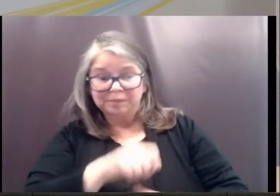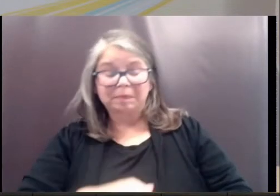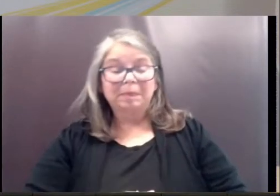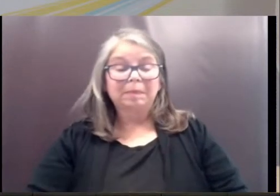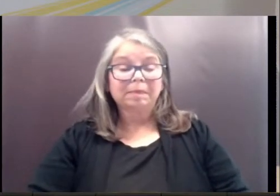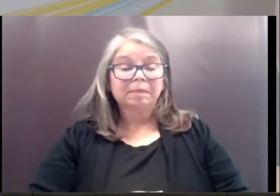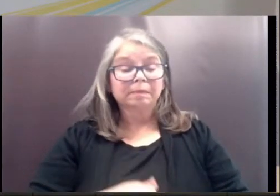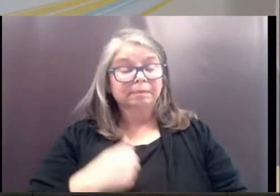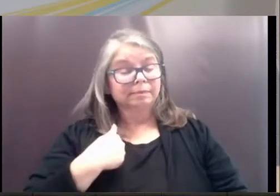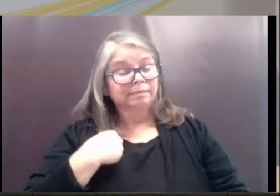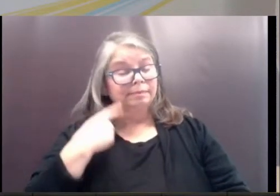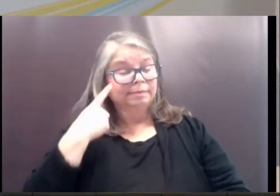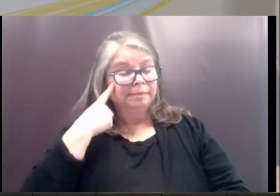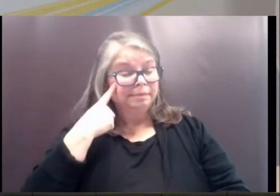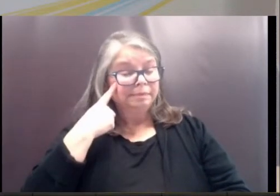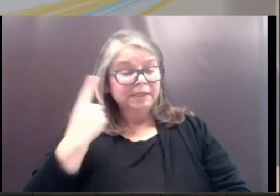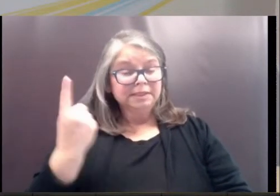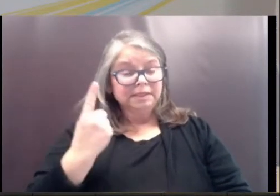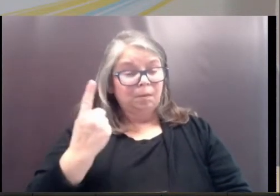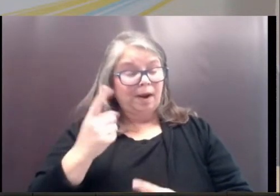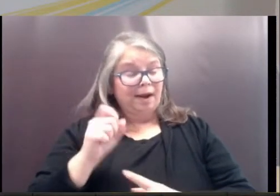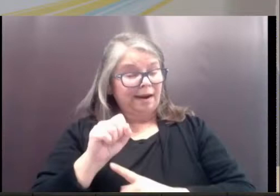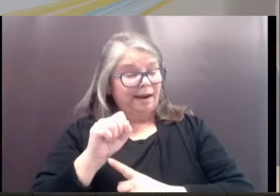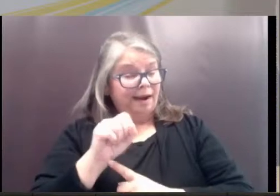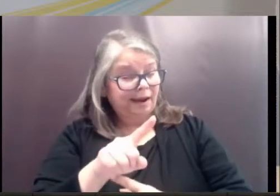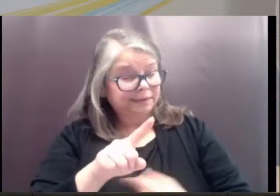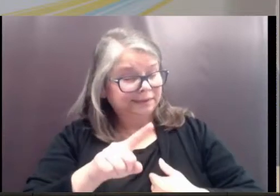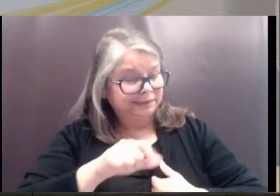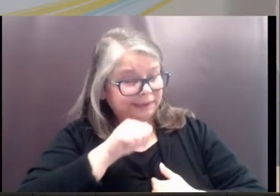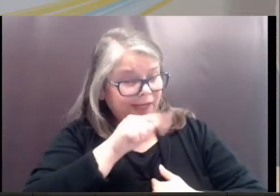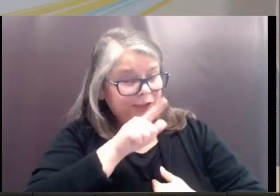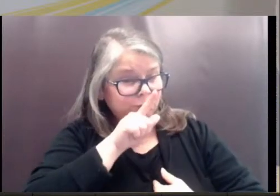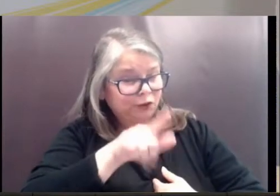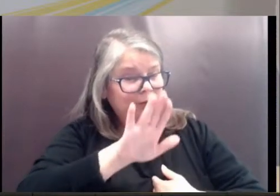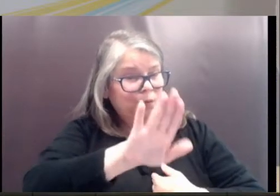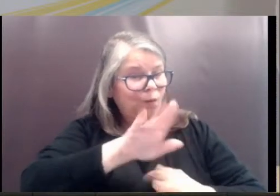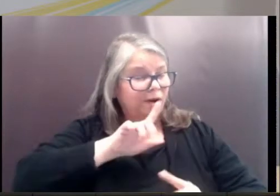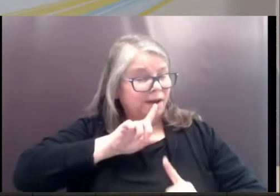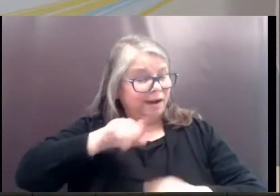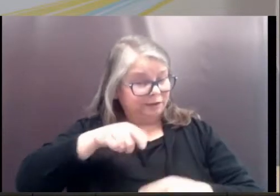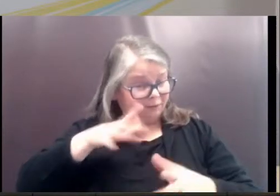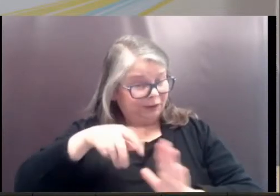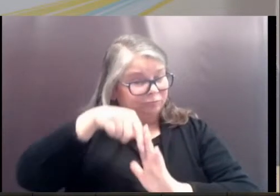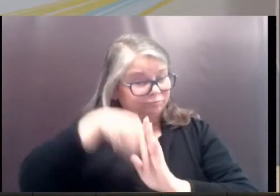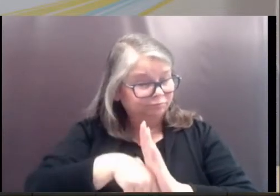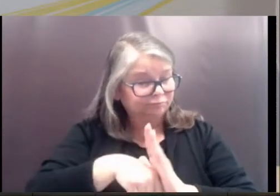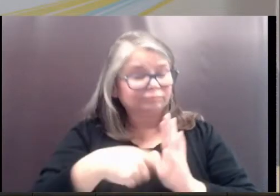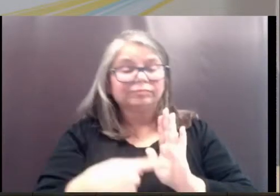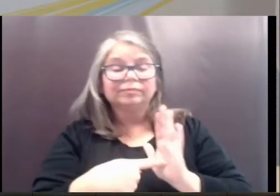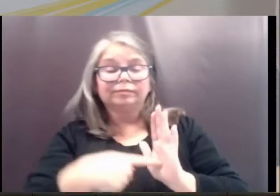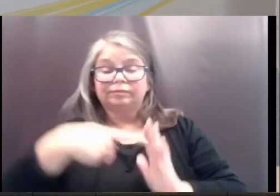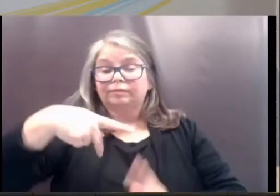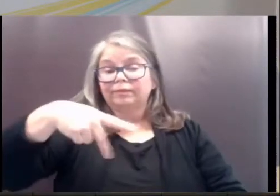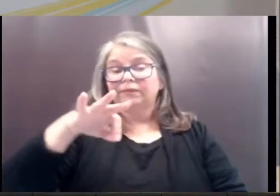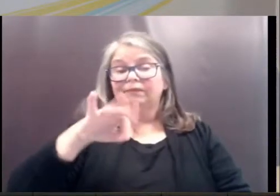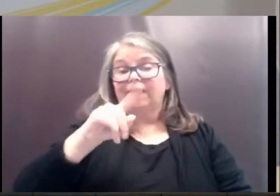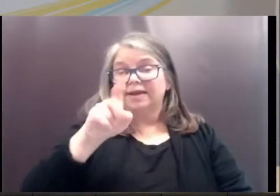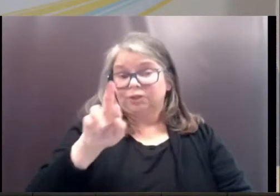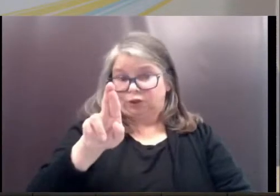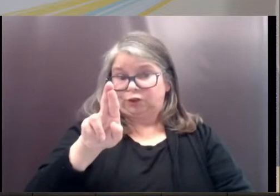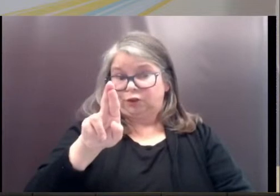hear a full answer to it. If, let's say, the Pfizer or the Moderna vaccines arrive